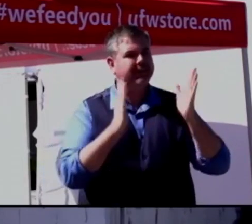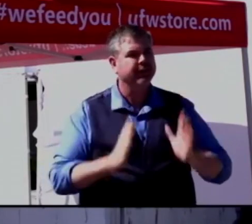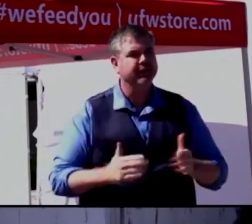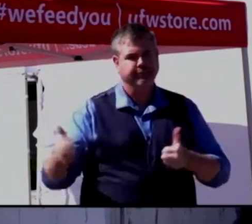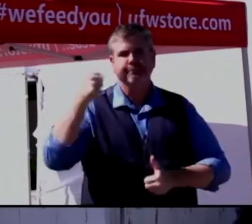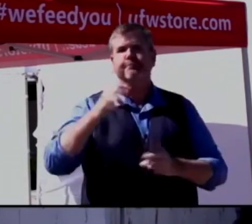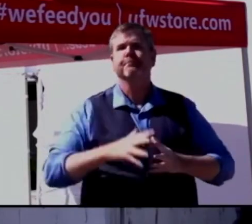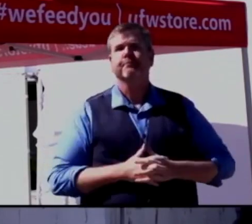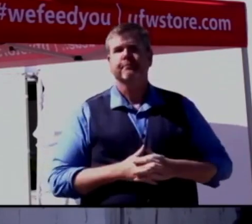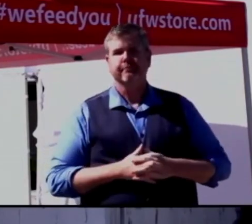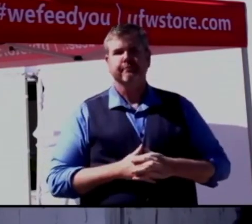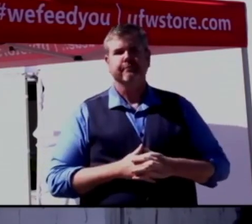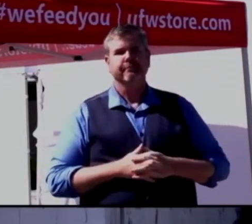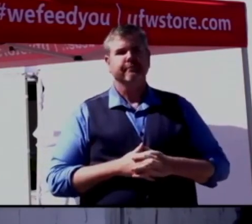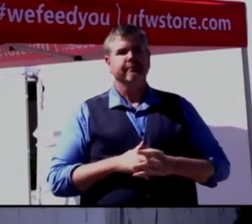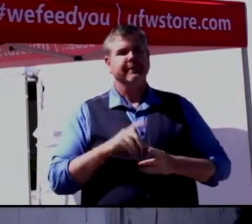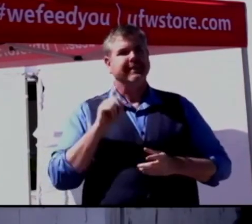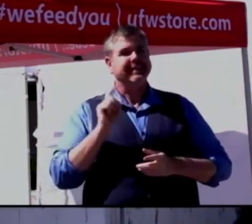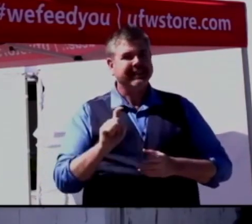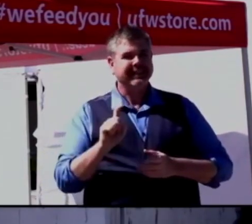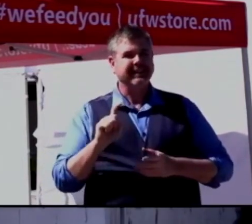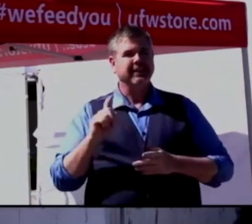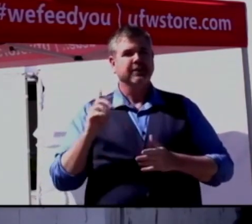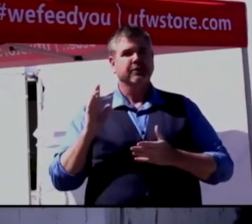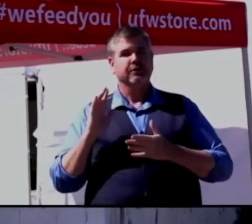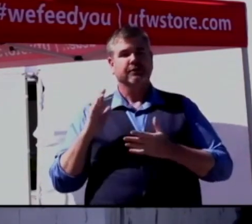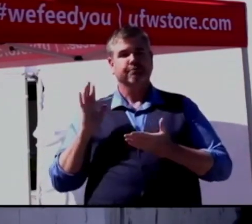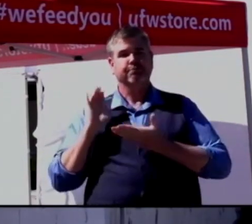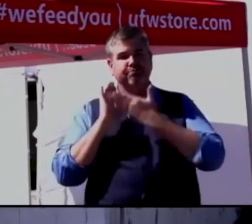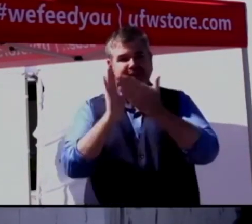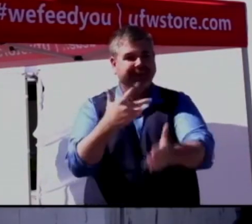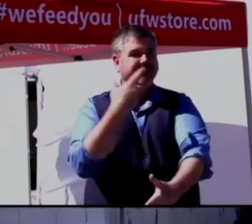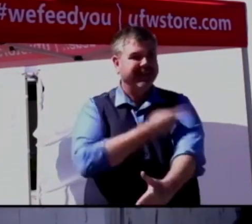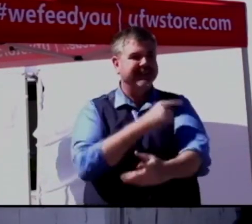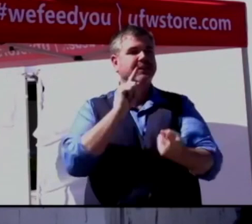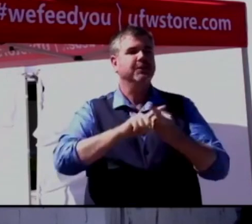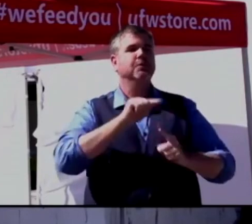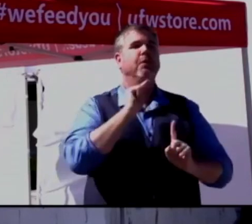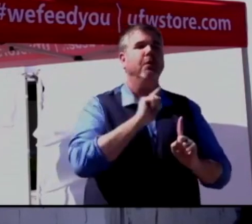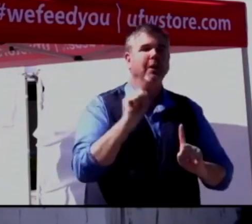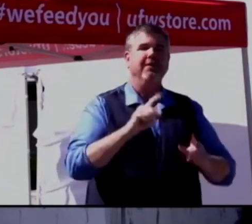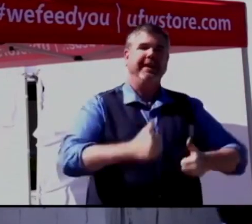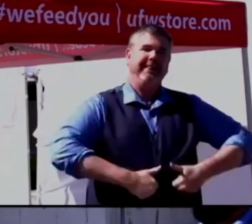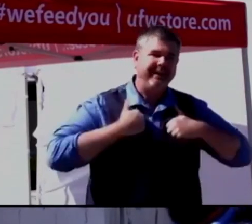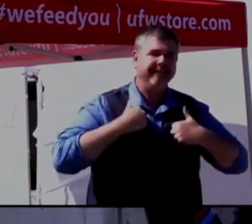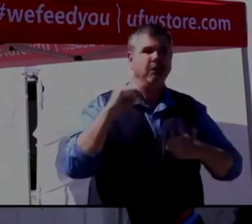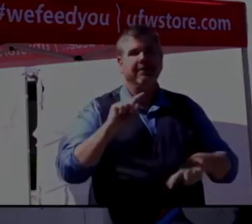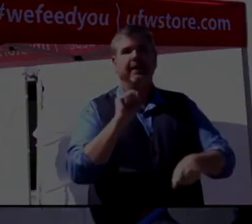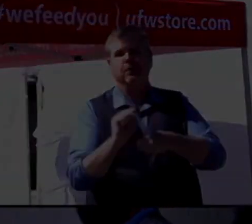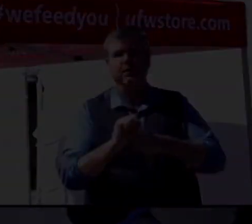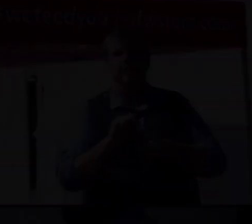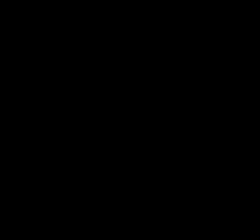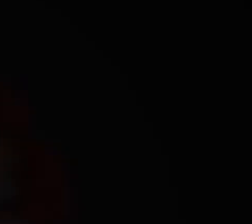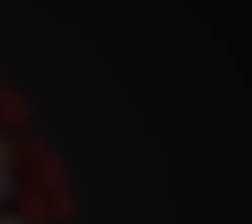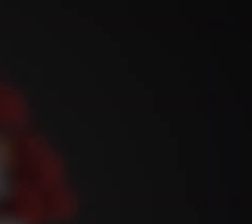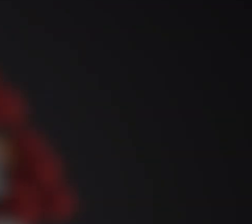where people live and where people work. And that's the reason for the design of these mobile pop-ups. Thank you, Dr. Cody. Thank you, Dr.